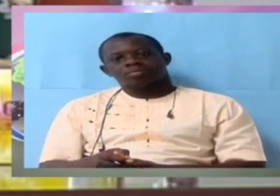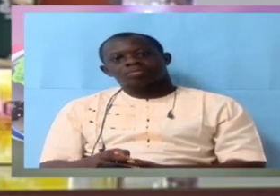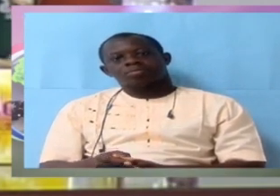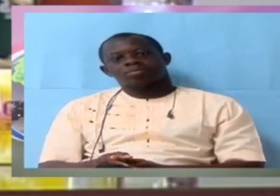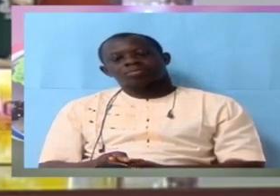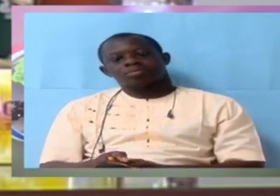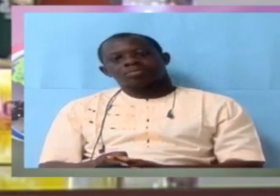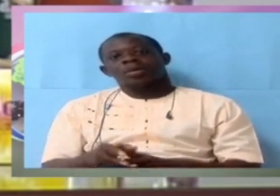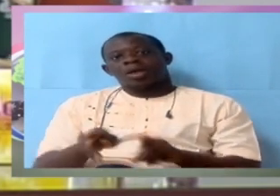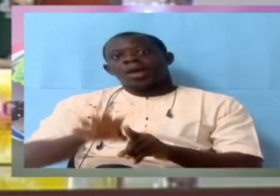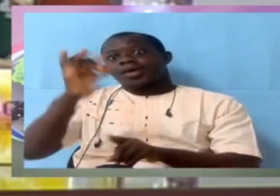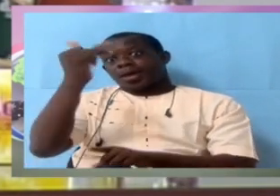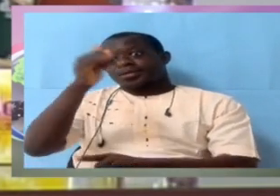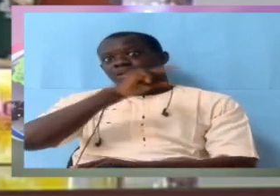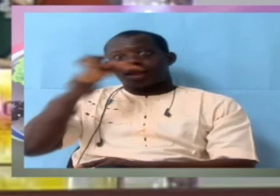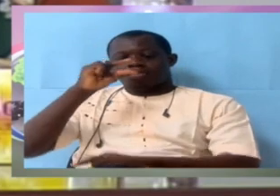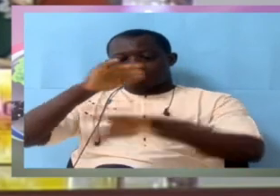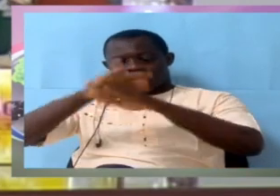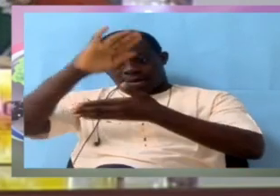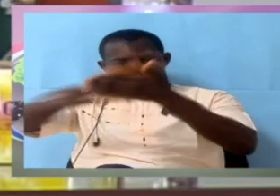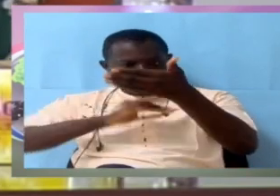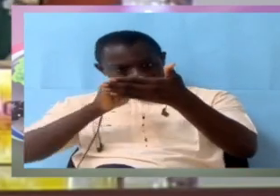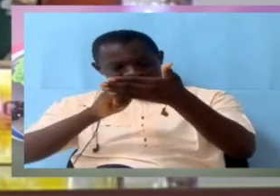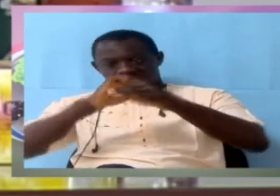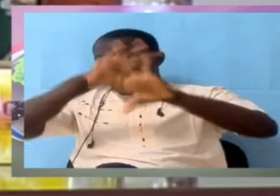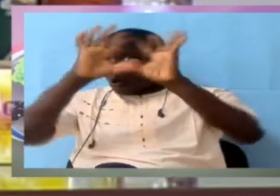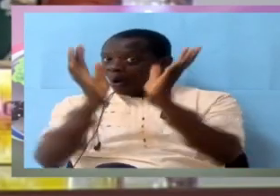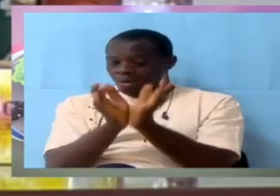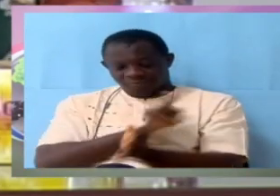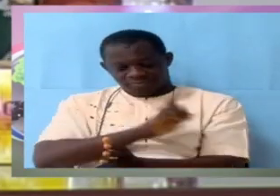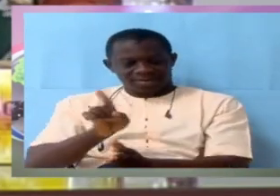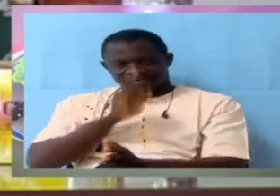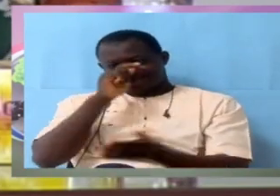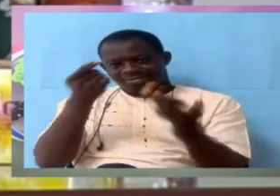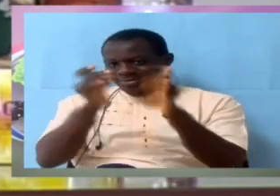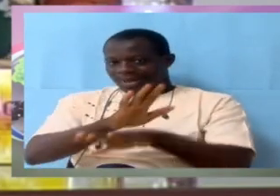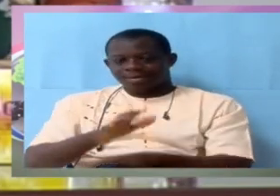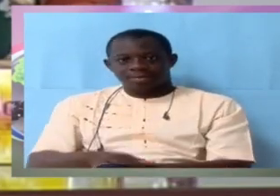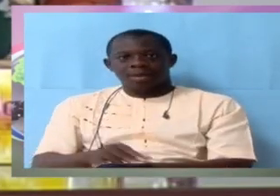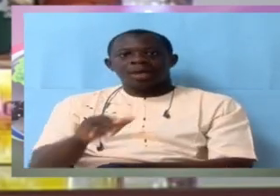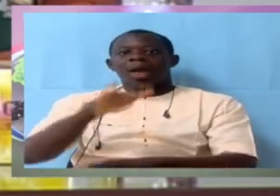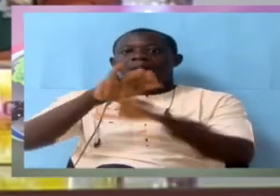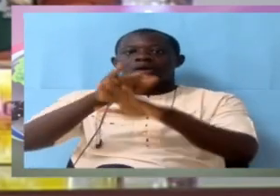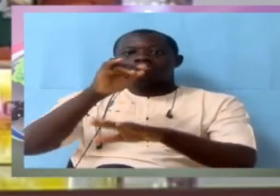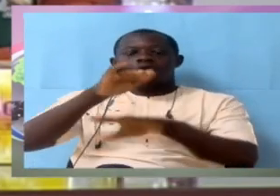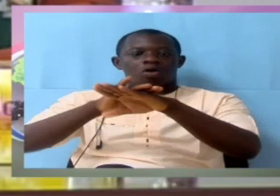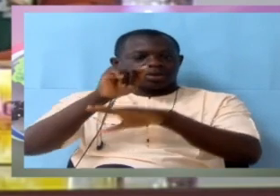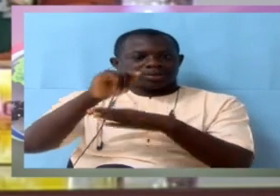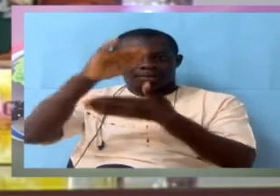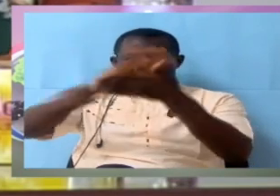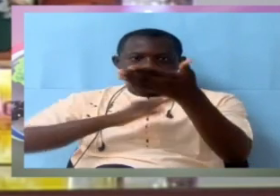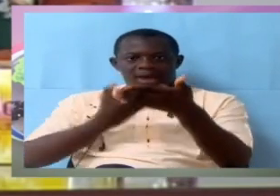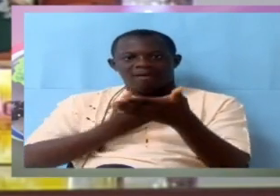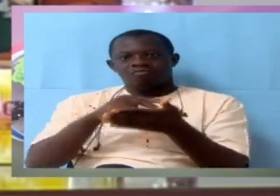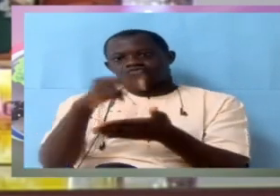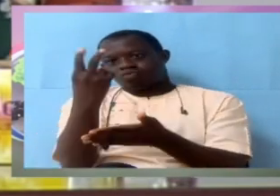yes, the names on this paper, all of them died. And on the paper, there are two sets. We've just discussed the first set of